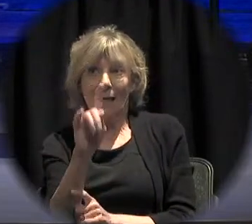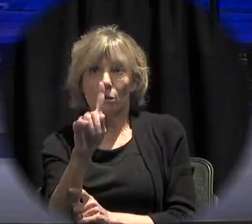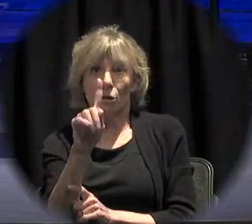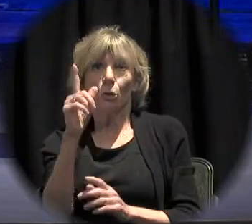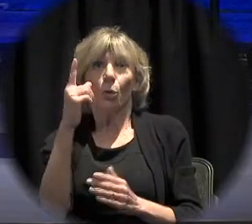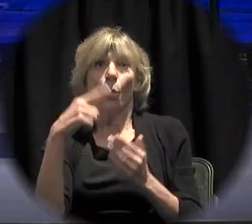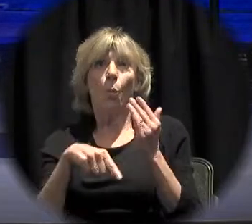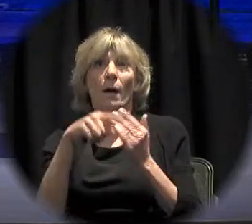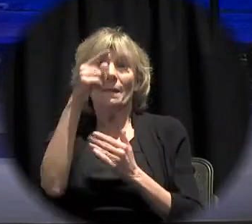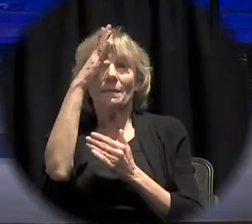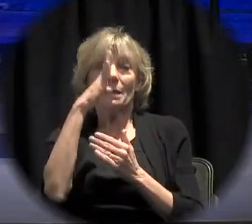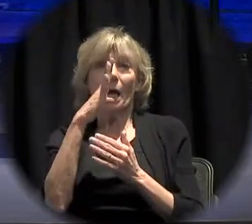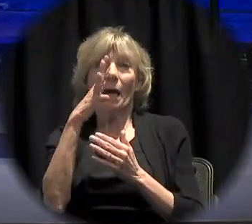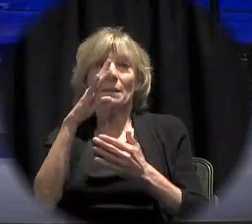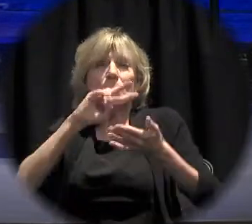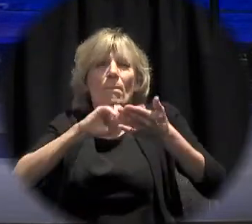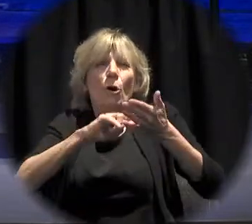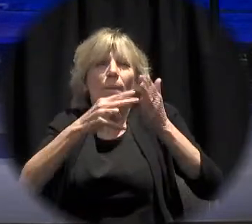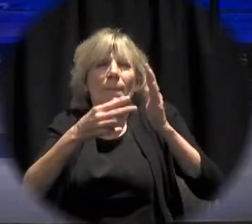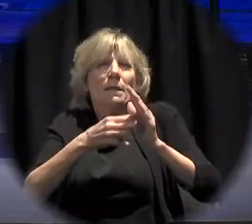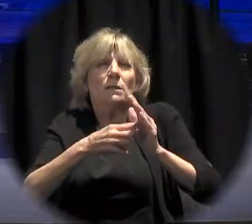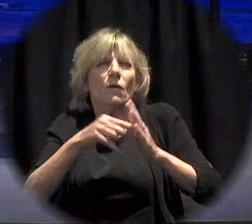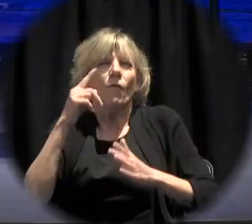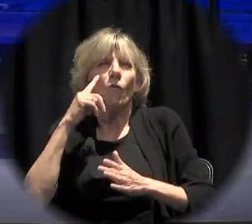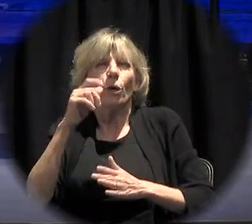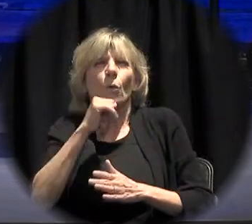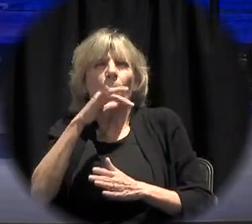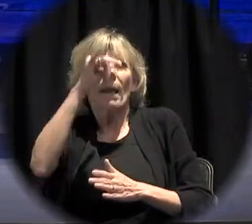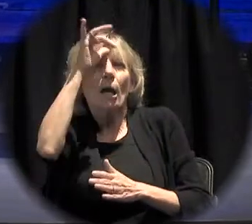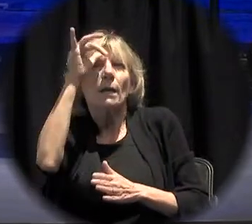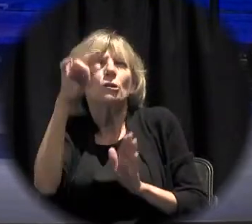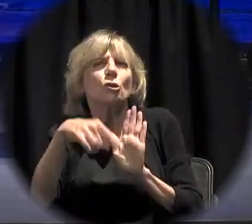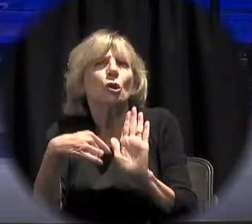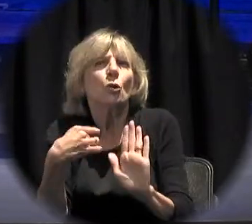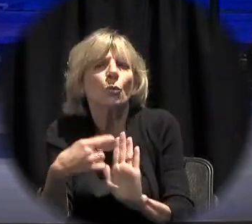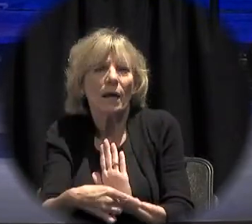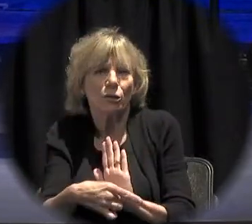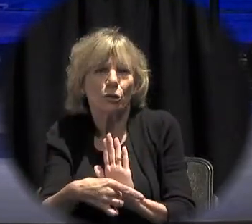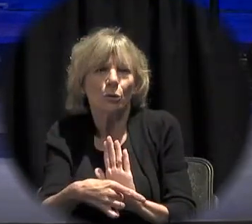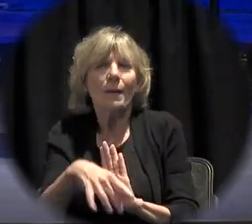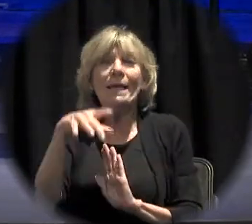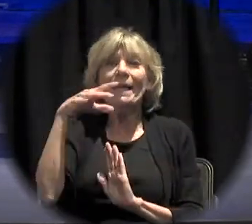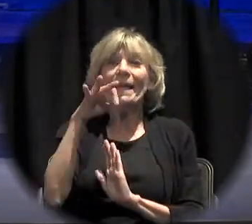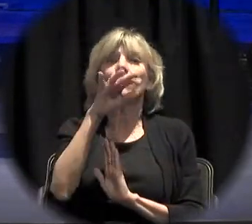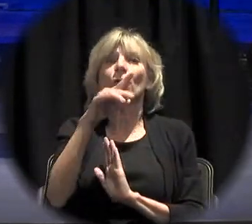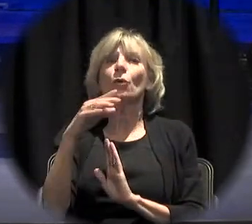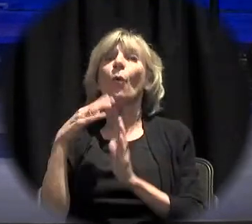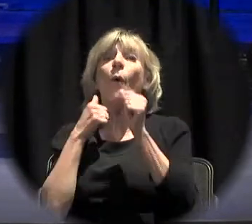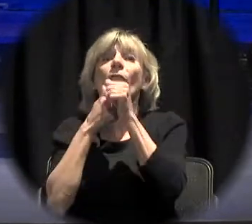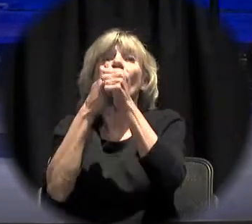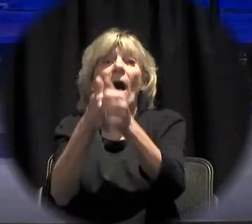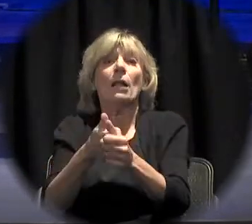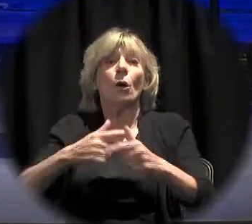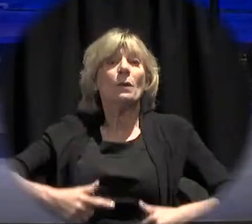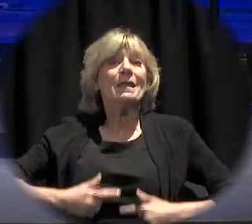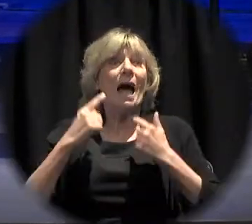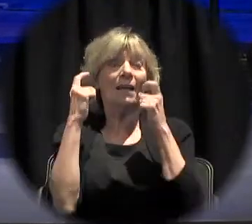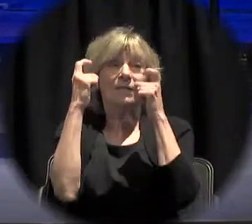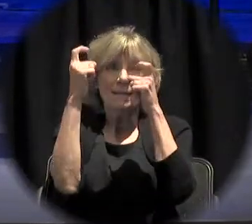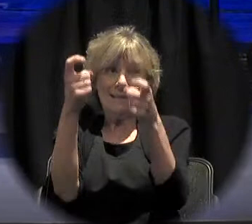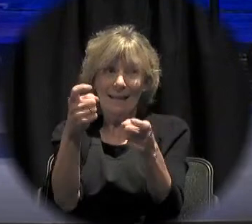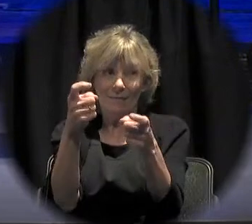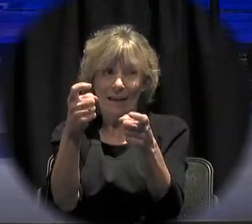purpose in their correction of you? Whoever heeds life-giving correction will be at home among the